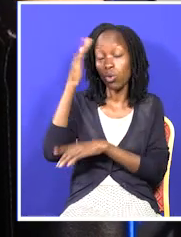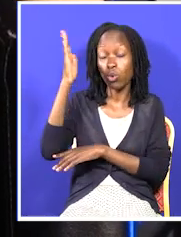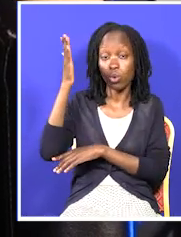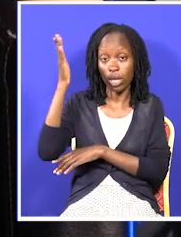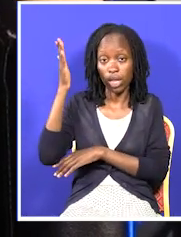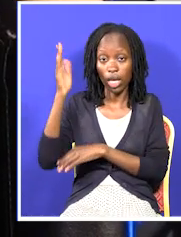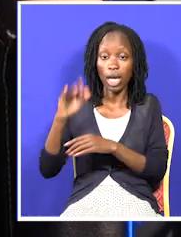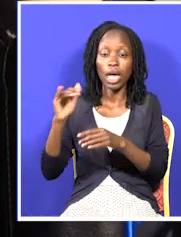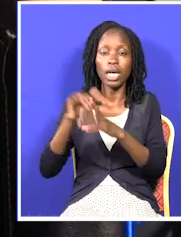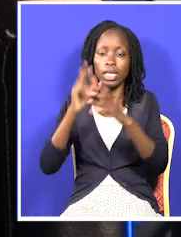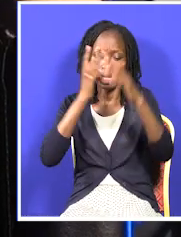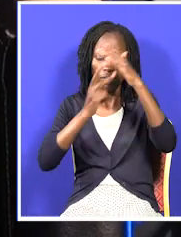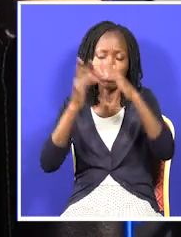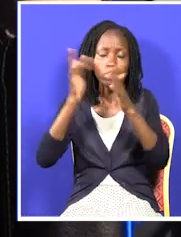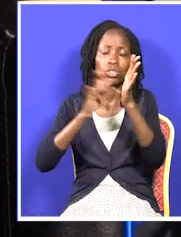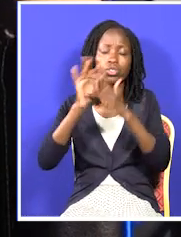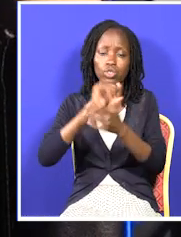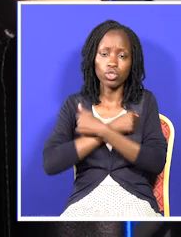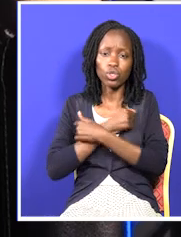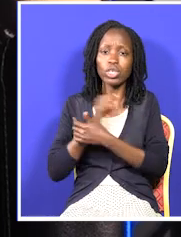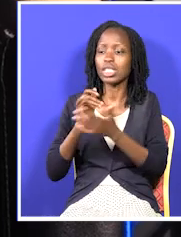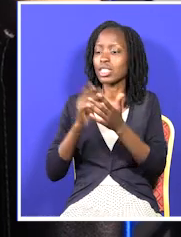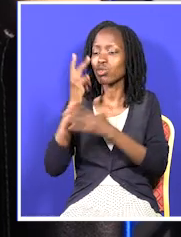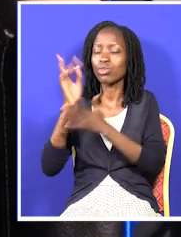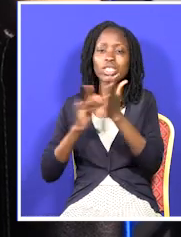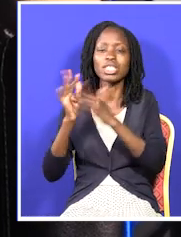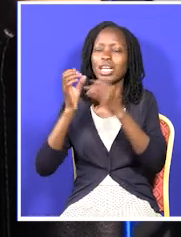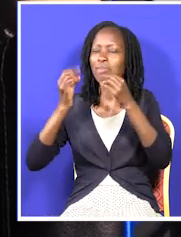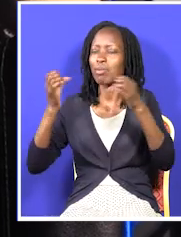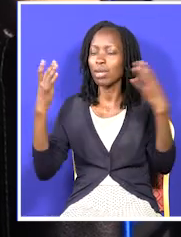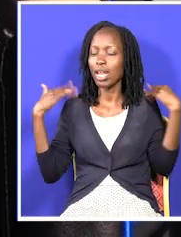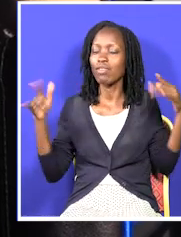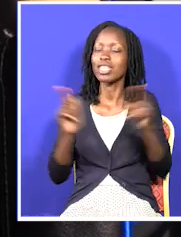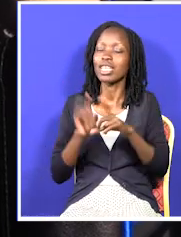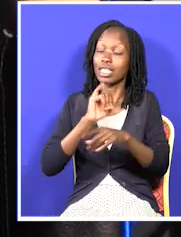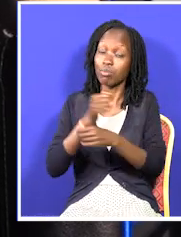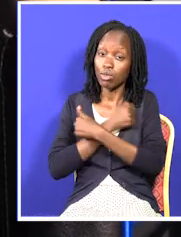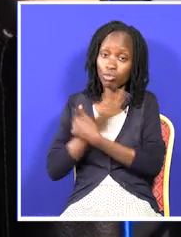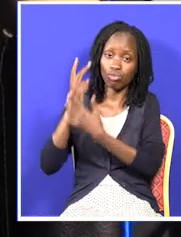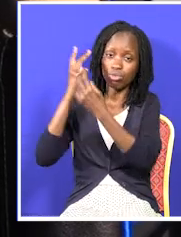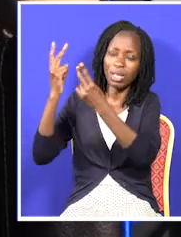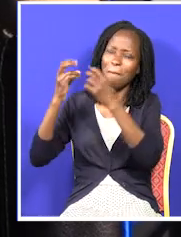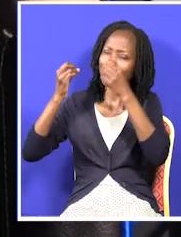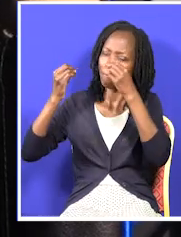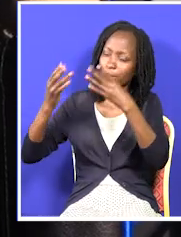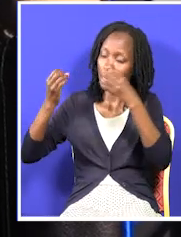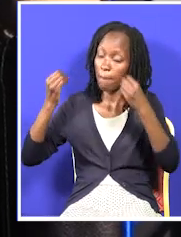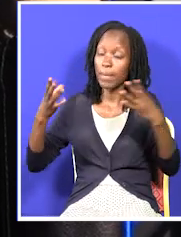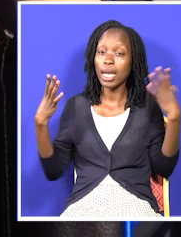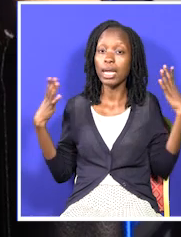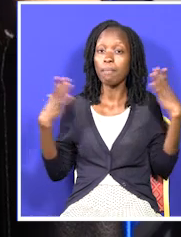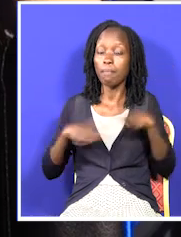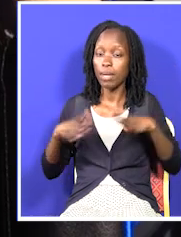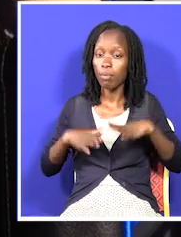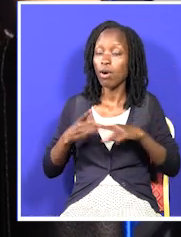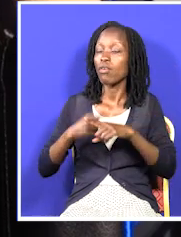there. In the vision, John saw Jesus and many thousands of angels. John also saw a very large crowd of